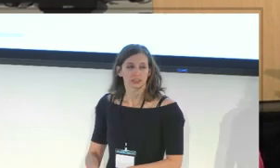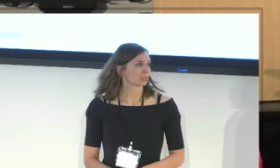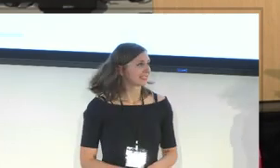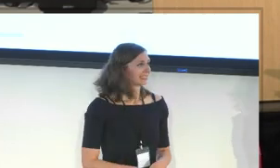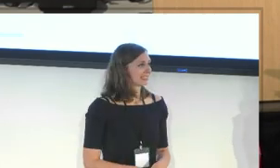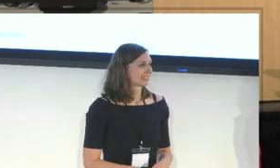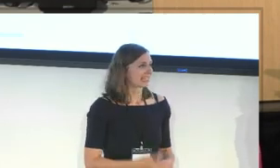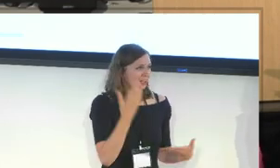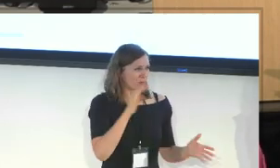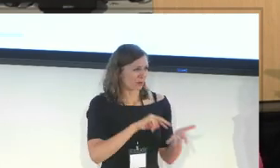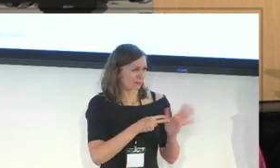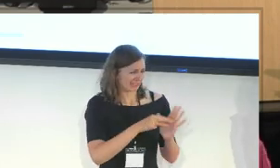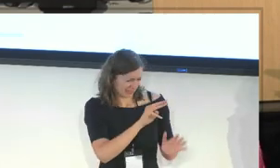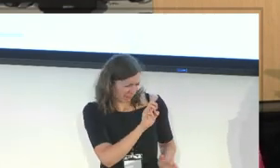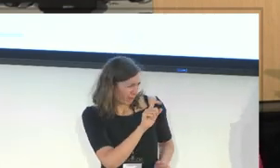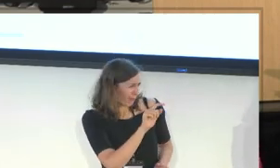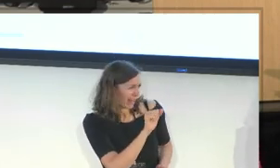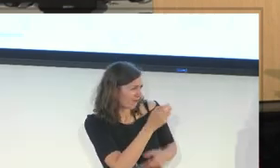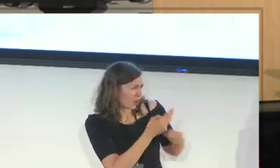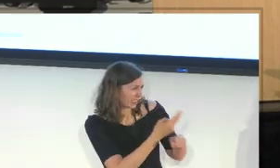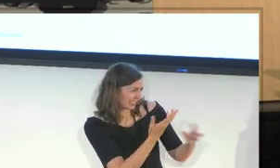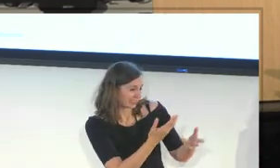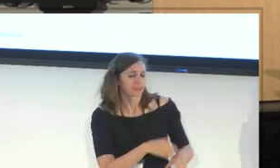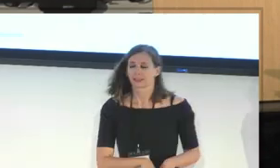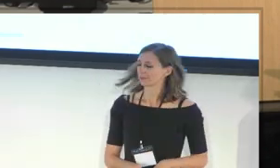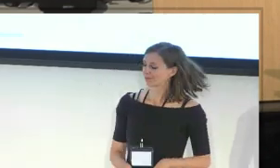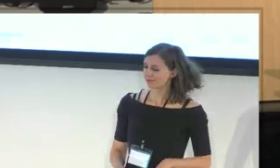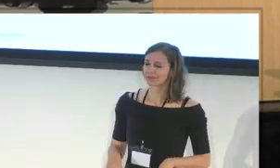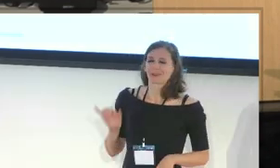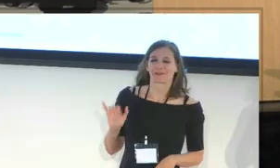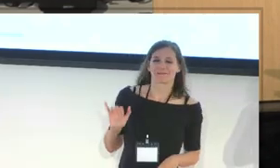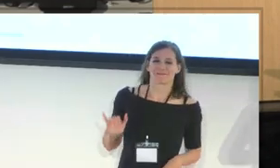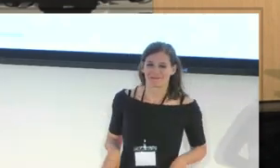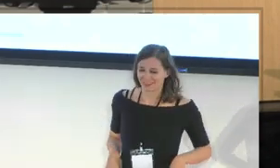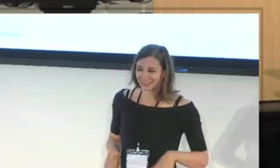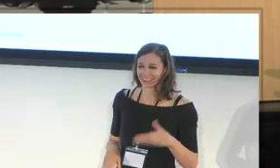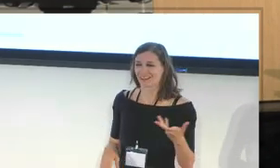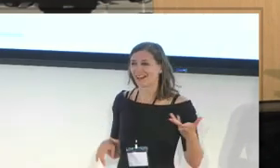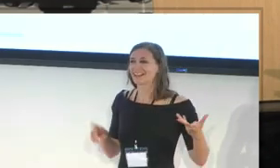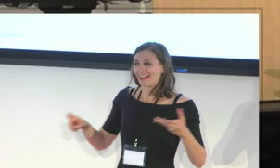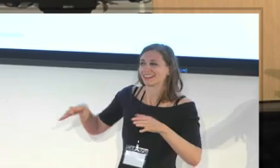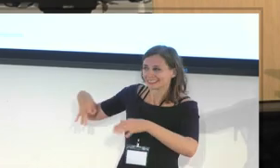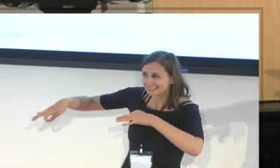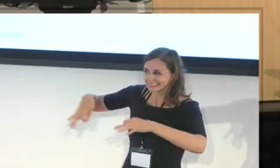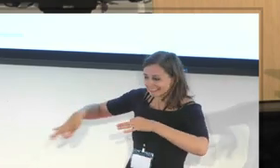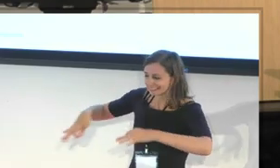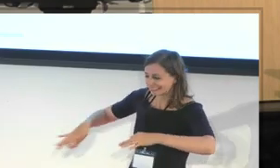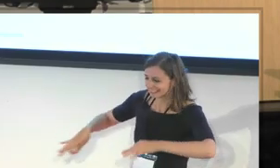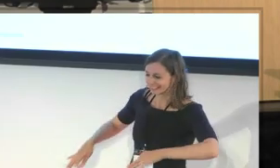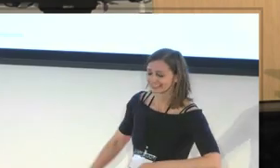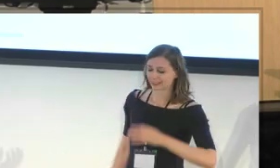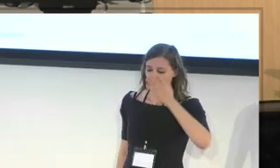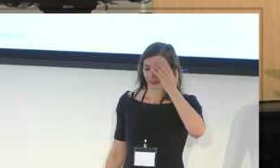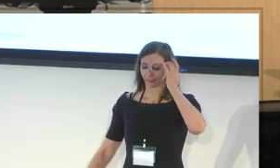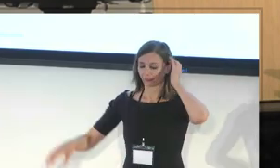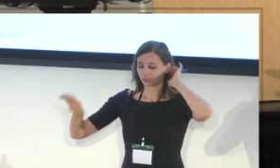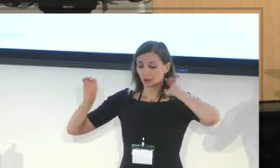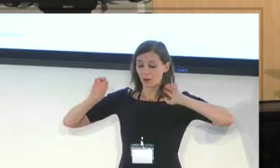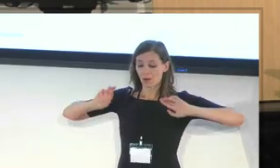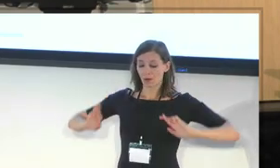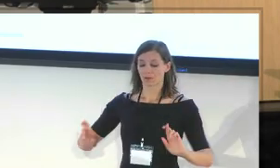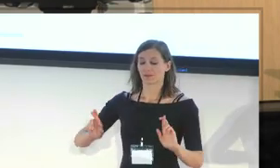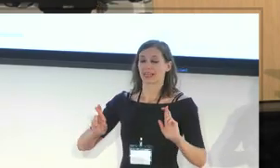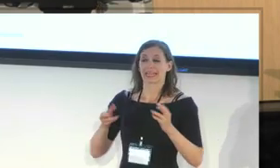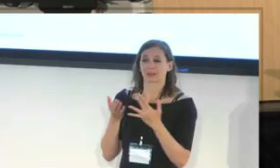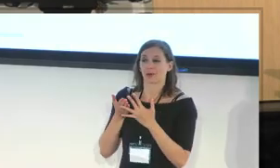it's very hard to sell something to an organization where they're not sure what they're buying to begin with. So hopefully, as we go through this